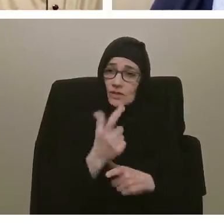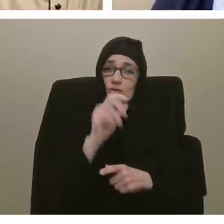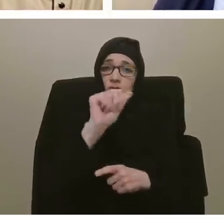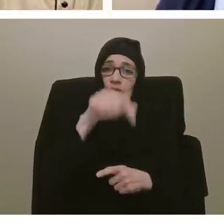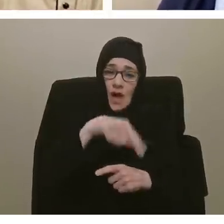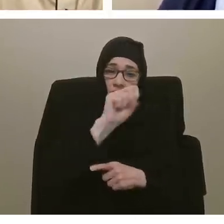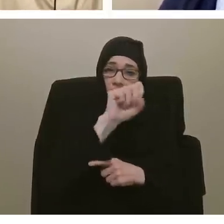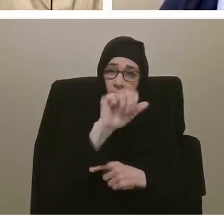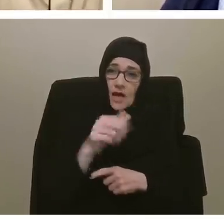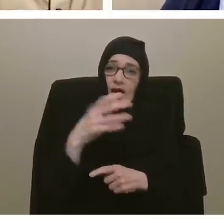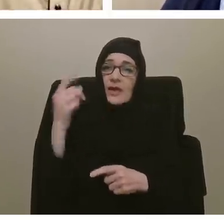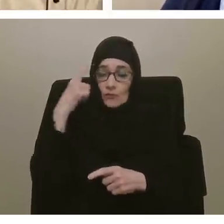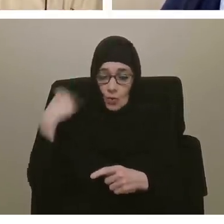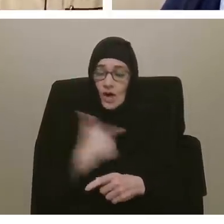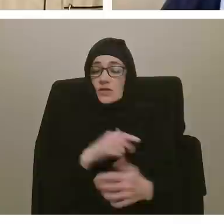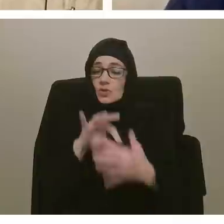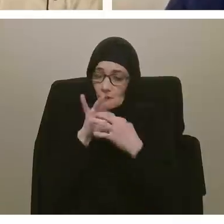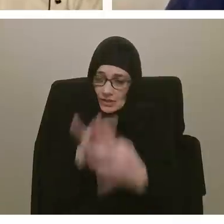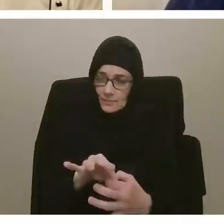Ramadan.